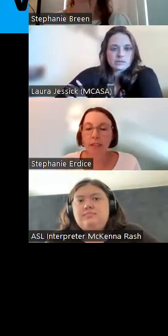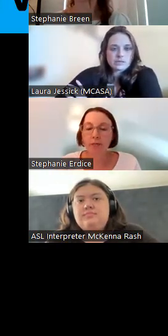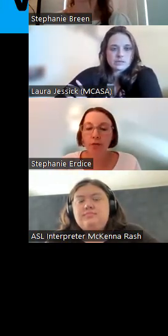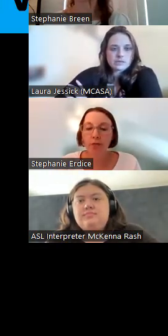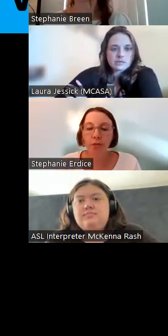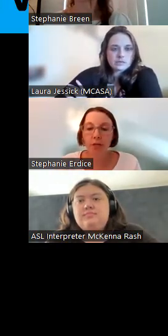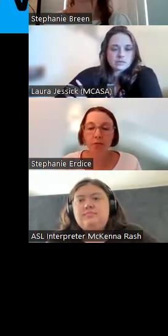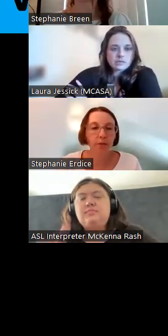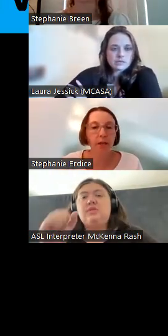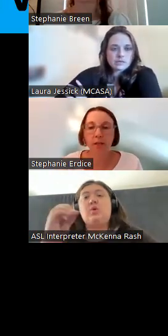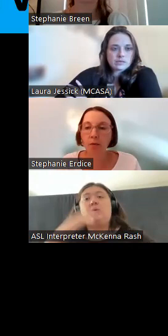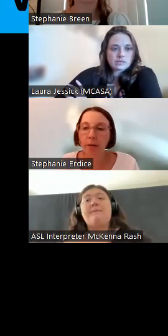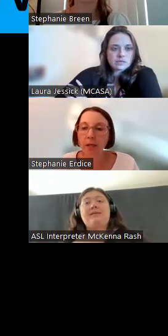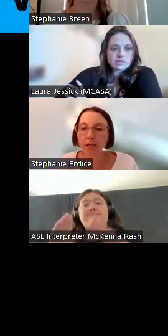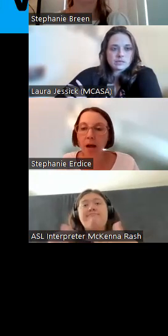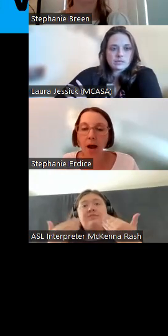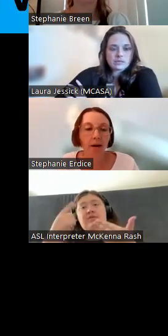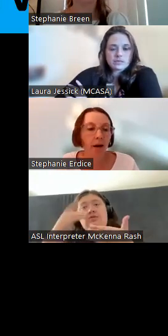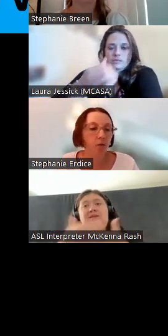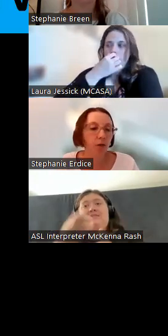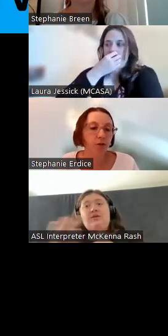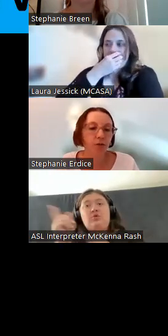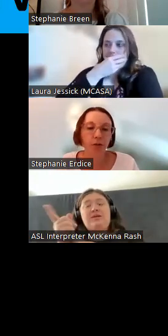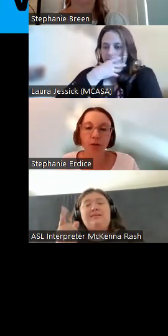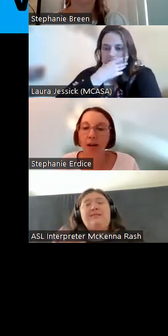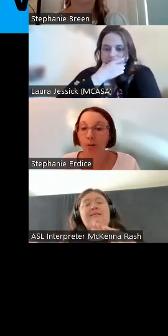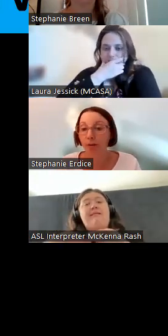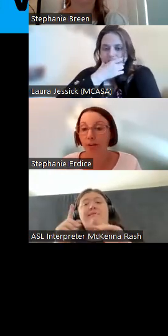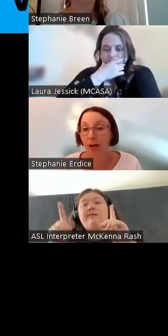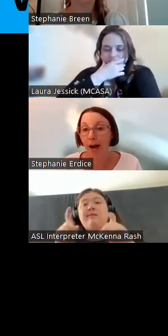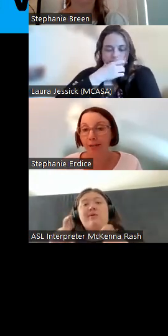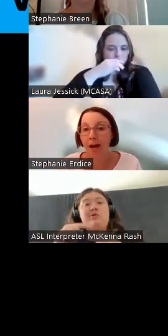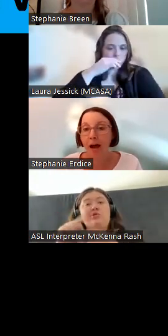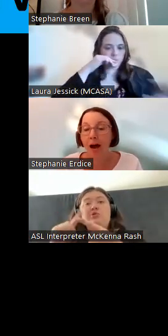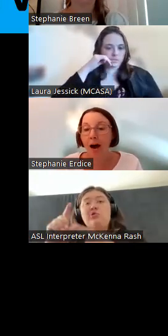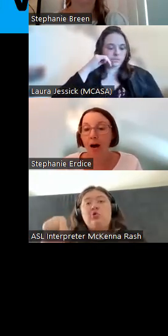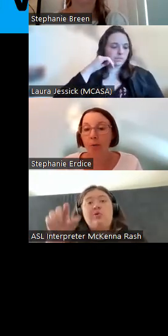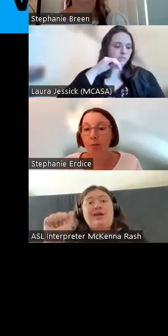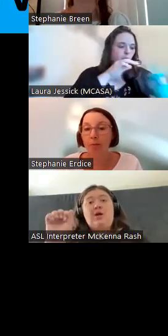So please feel free for the next couple of minutes to add any questions to the Q&A or the chat.